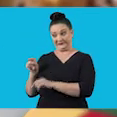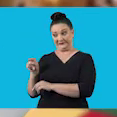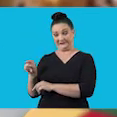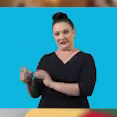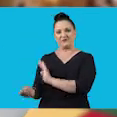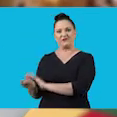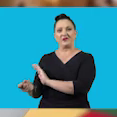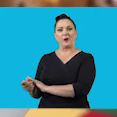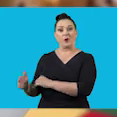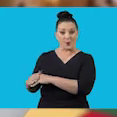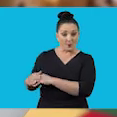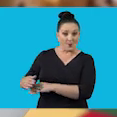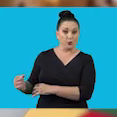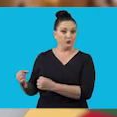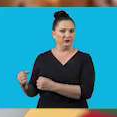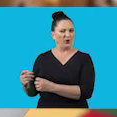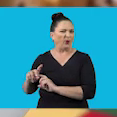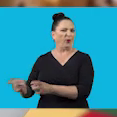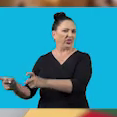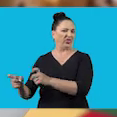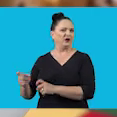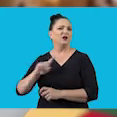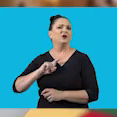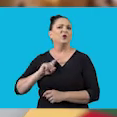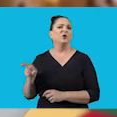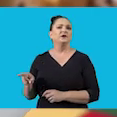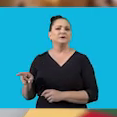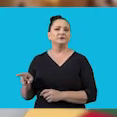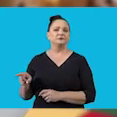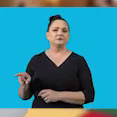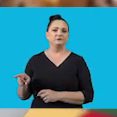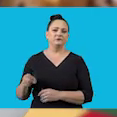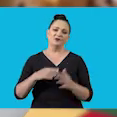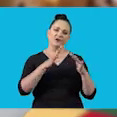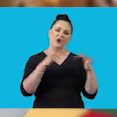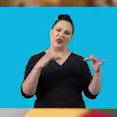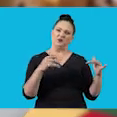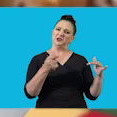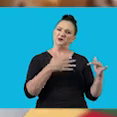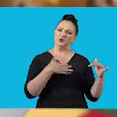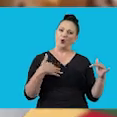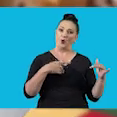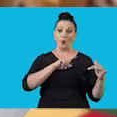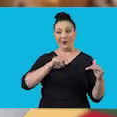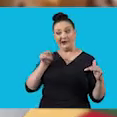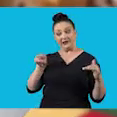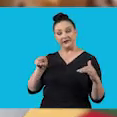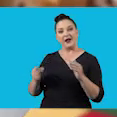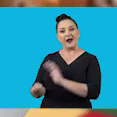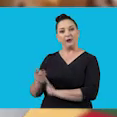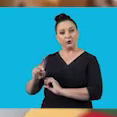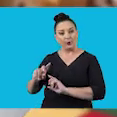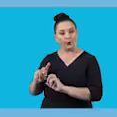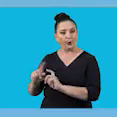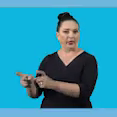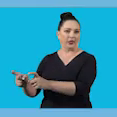can happen. But then now we're saying in gases, diffusion happens more quicker than in liquids. Why does that happen? That